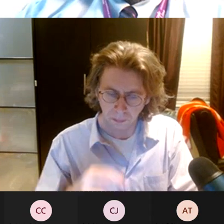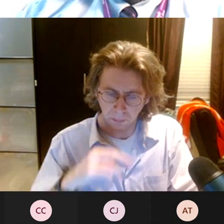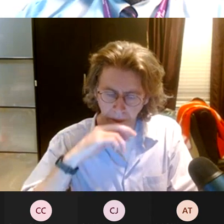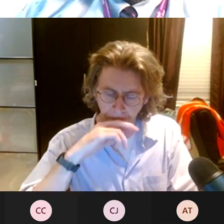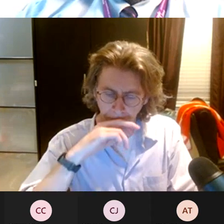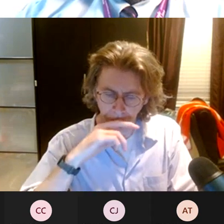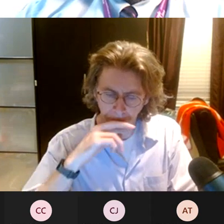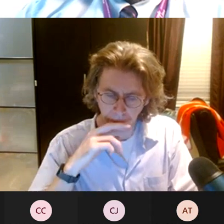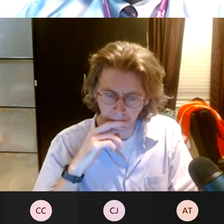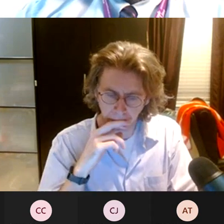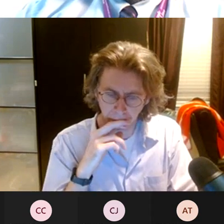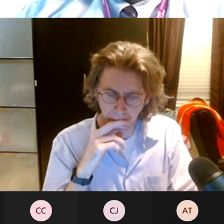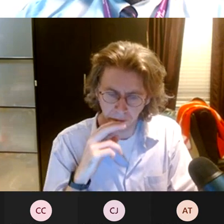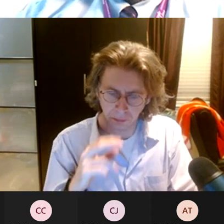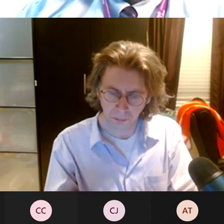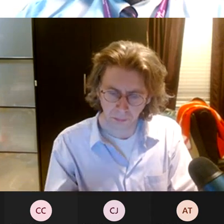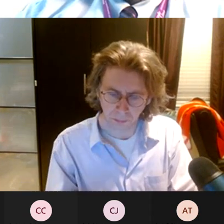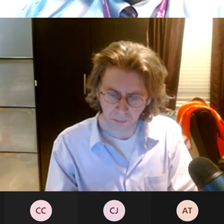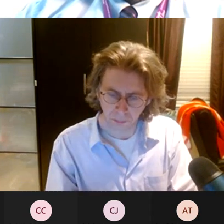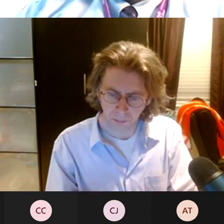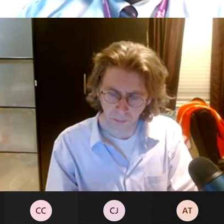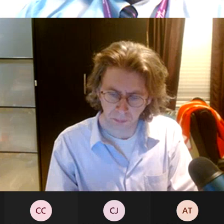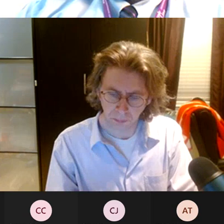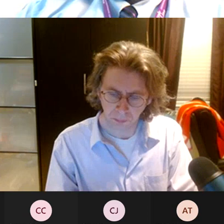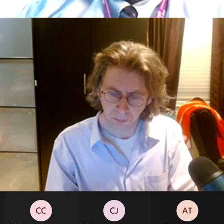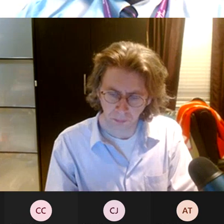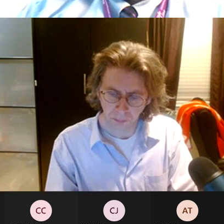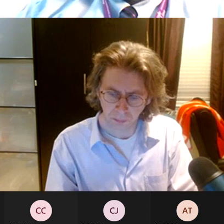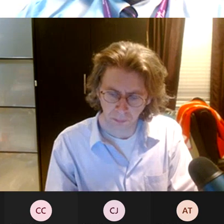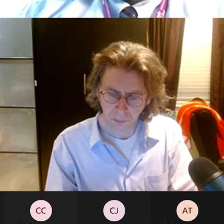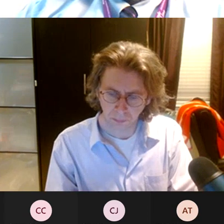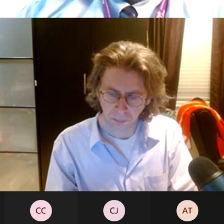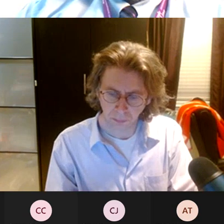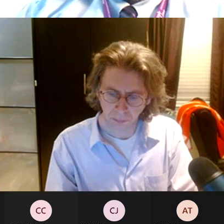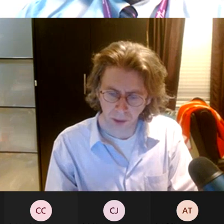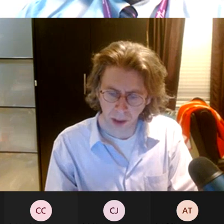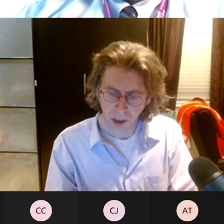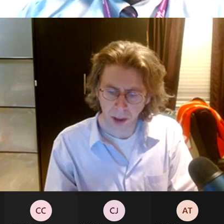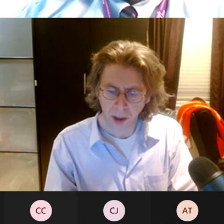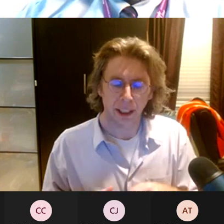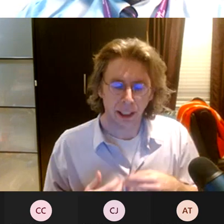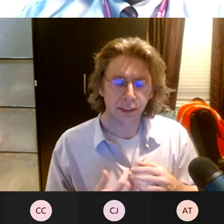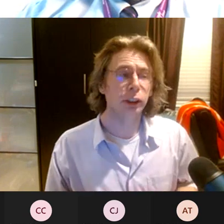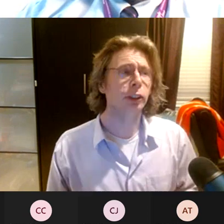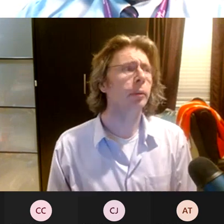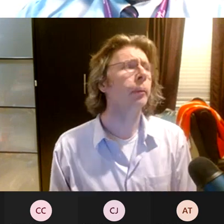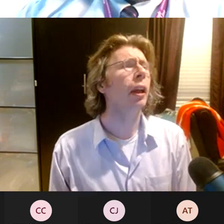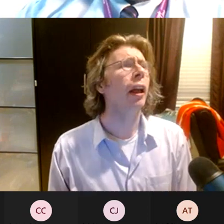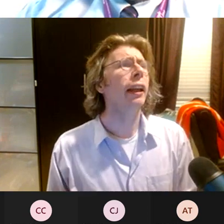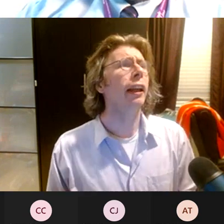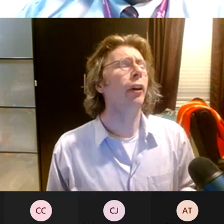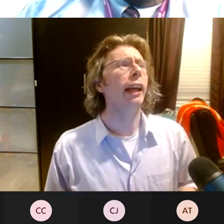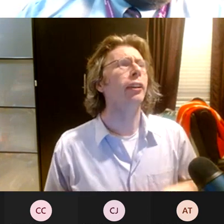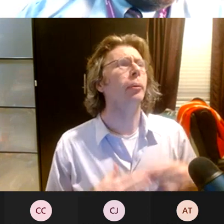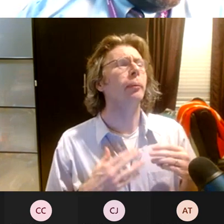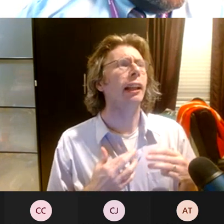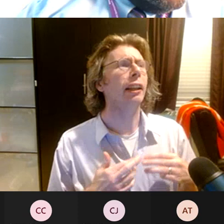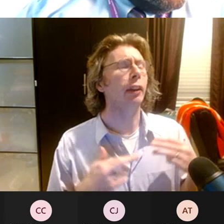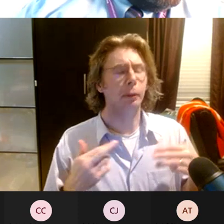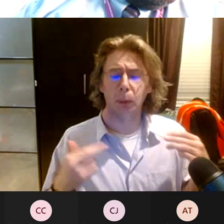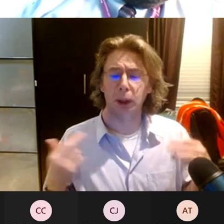wording in place that will allow us to go outside the contract if we have to. Right. And so just, you know,